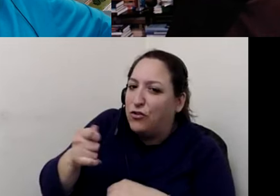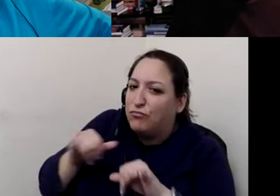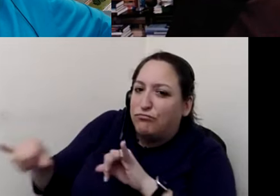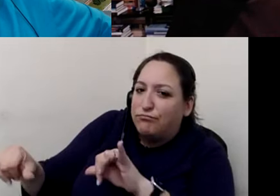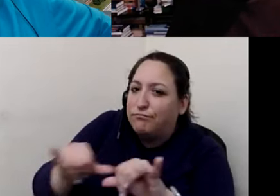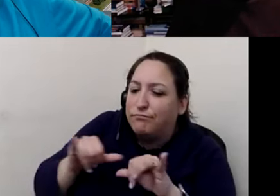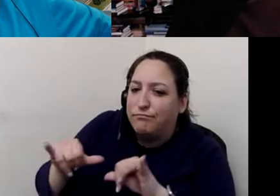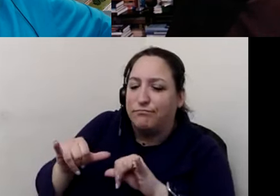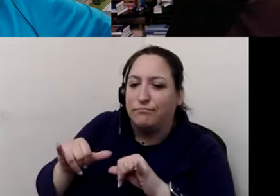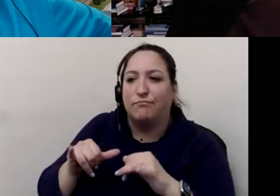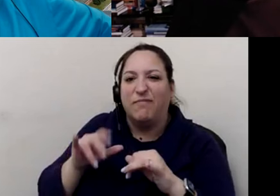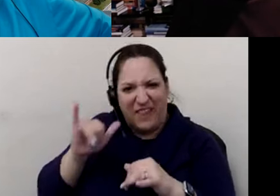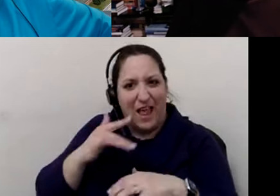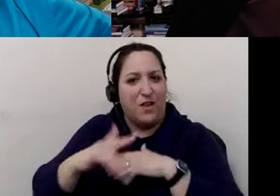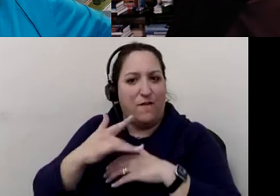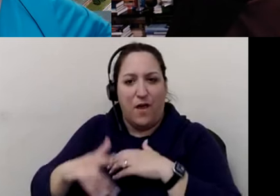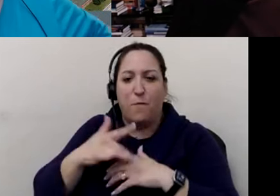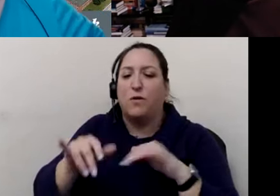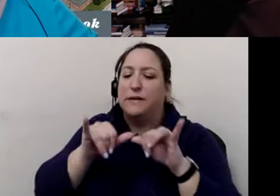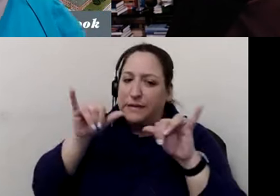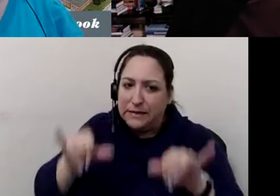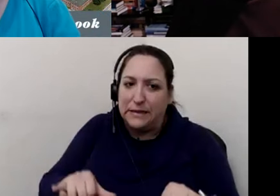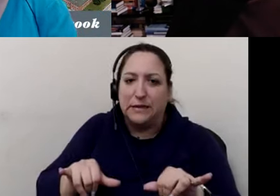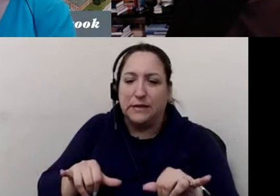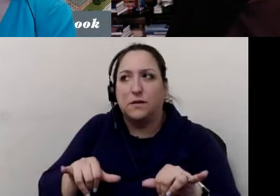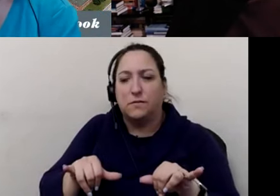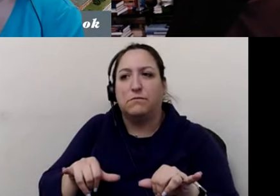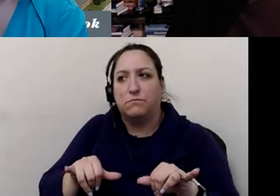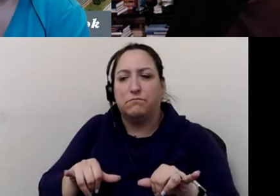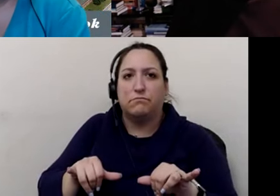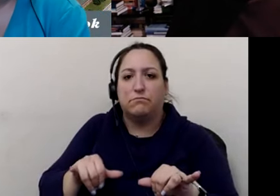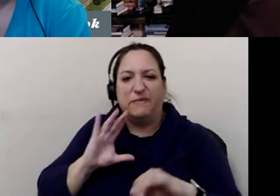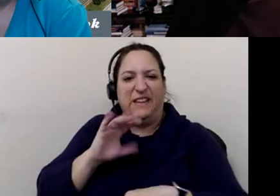is available. The system is teed up to